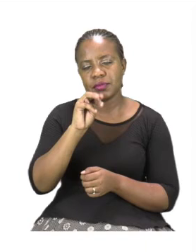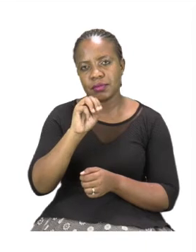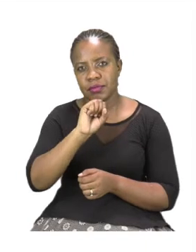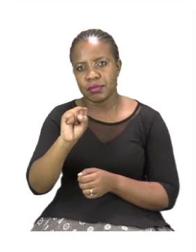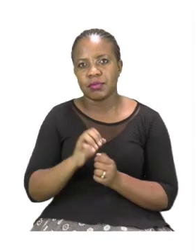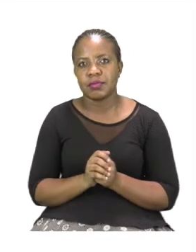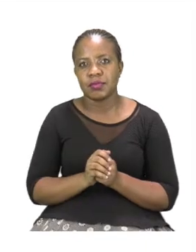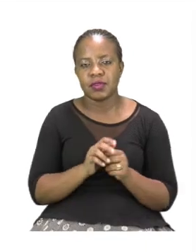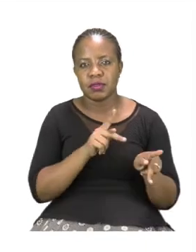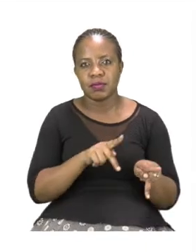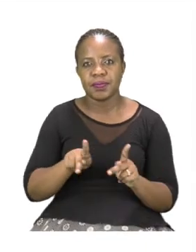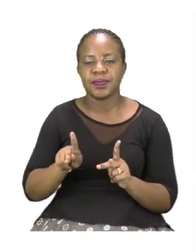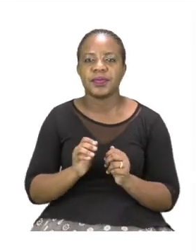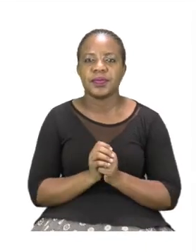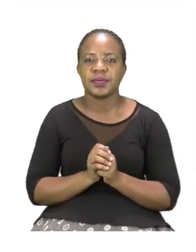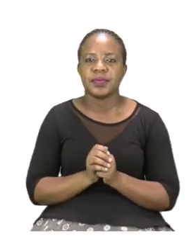event,